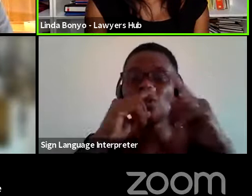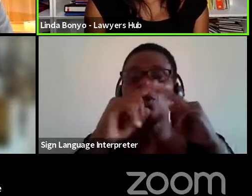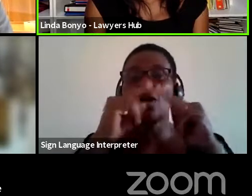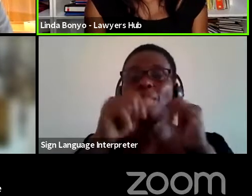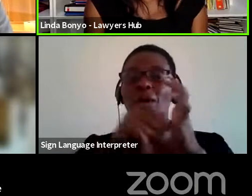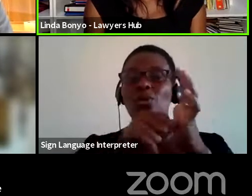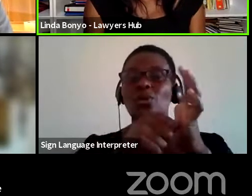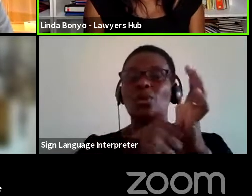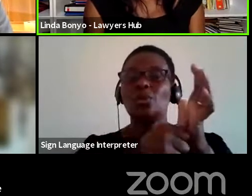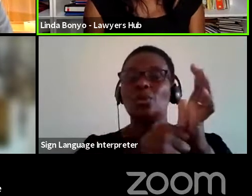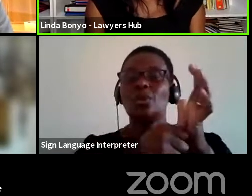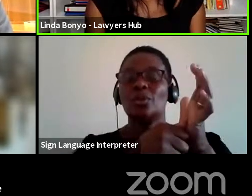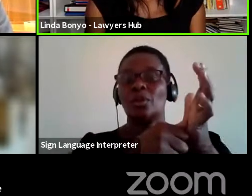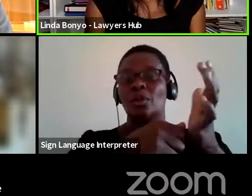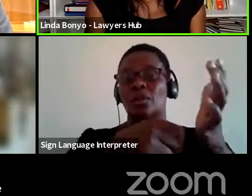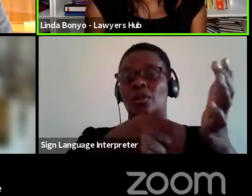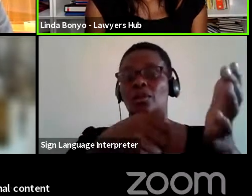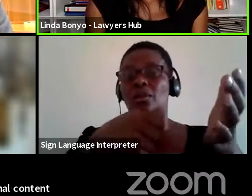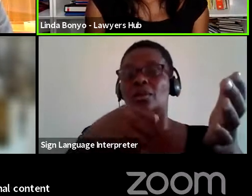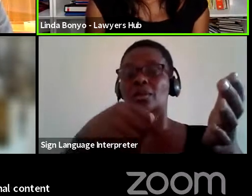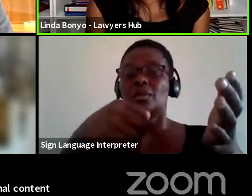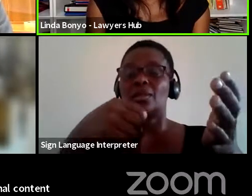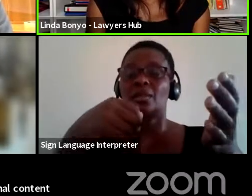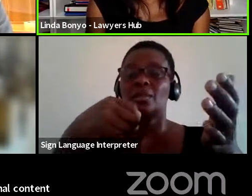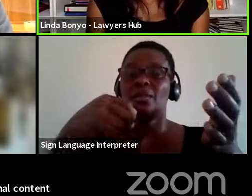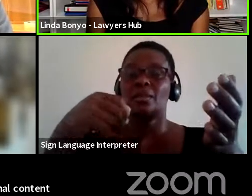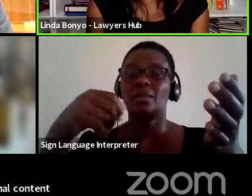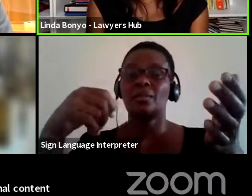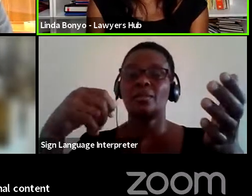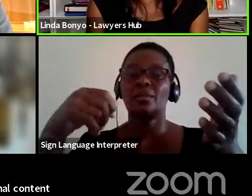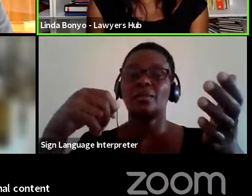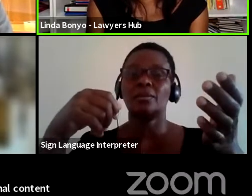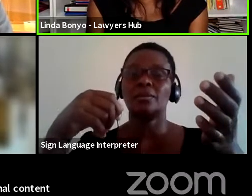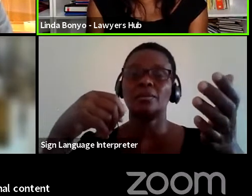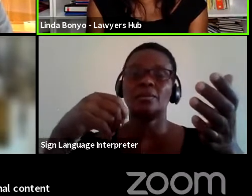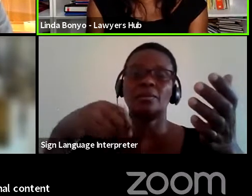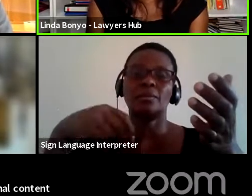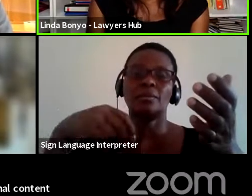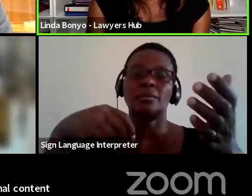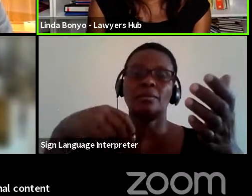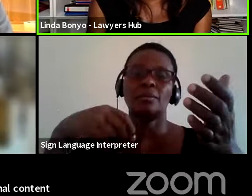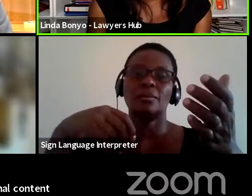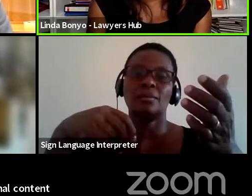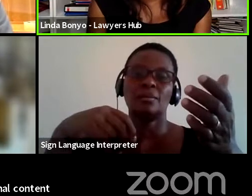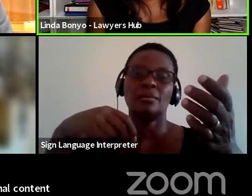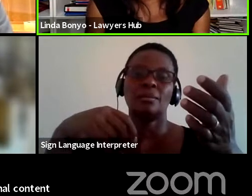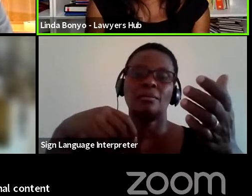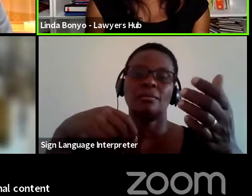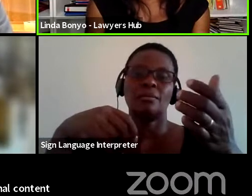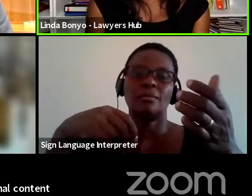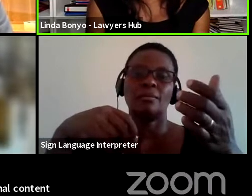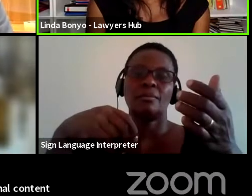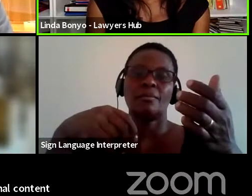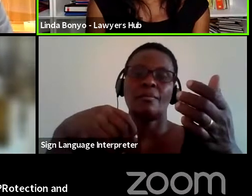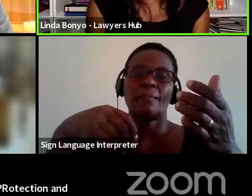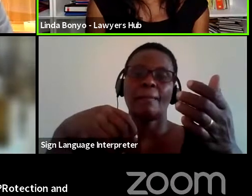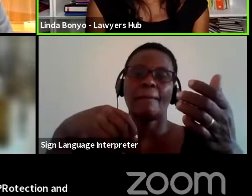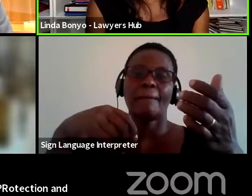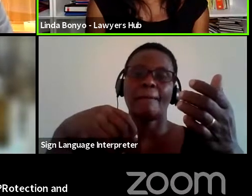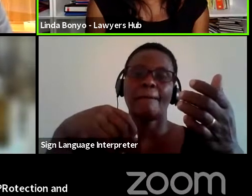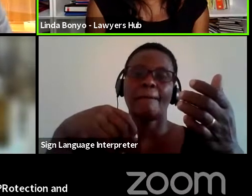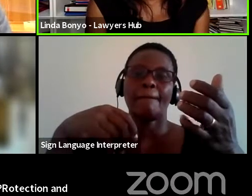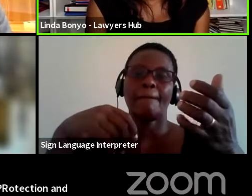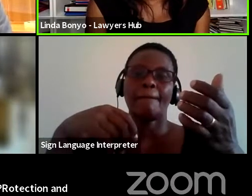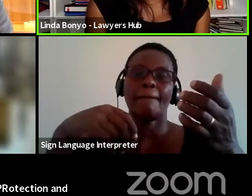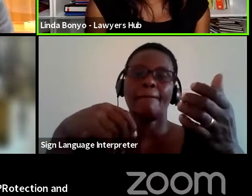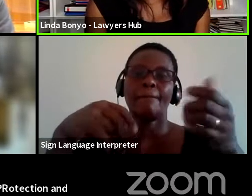any sort of principles around commercial content should really give consideration to consumer protection. Number two, we also talked about